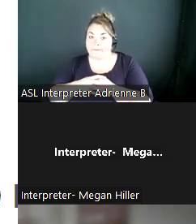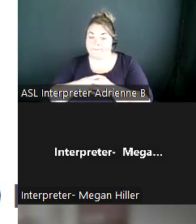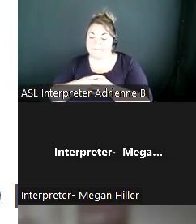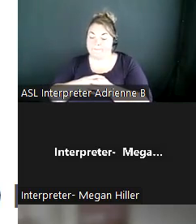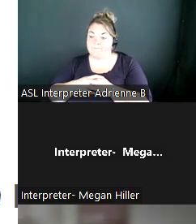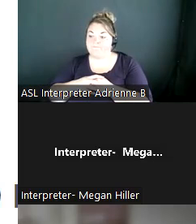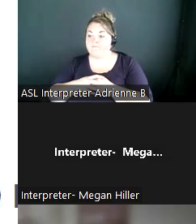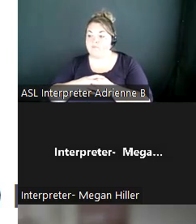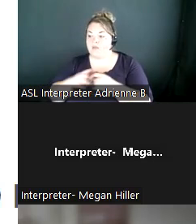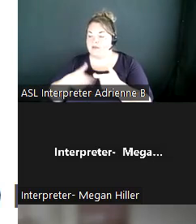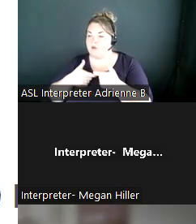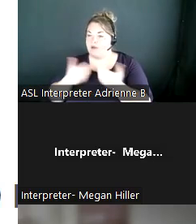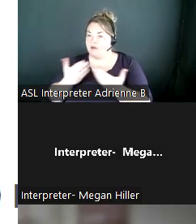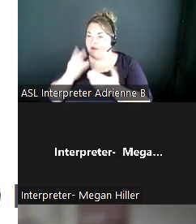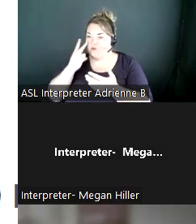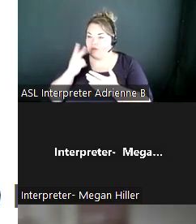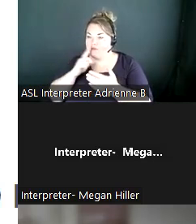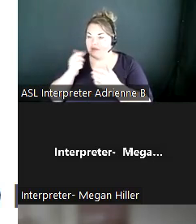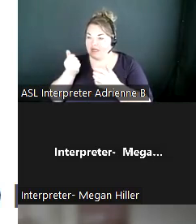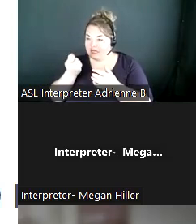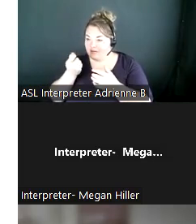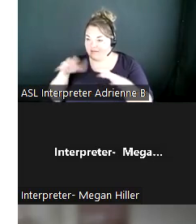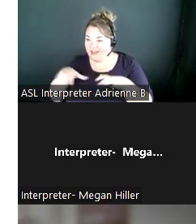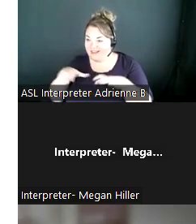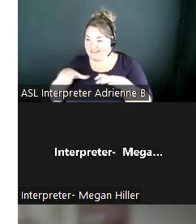All right, and I'm going to pause here. I saw there was a little bit of activity